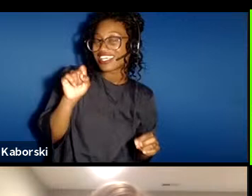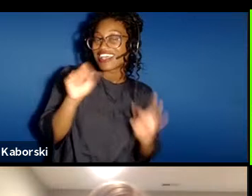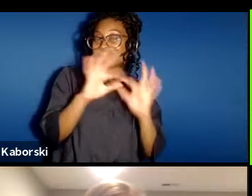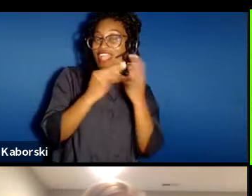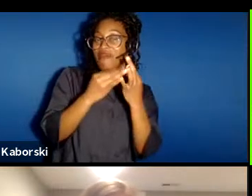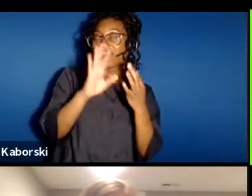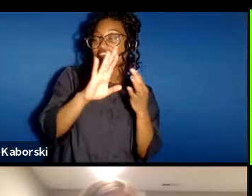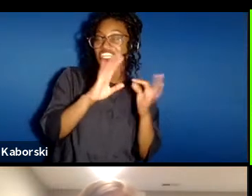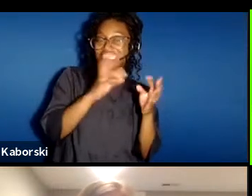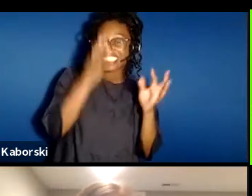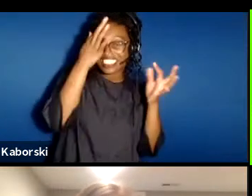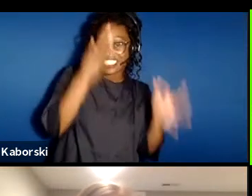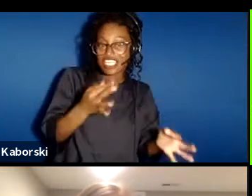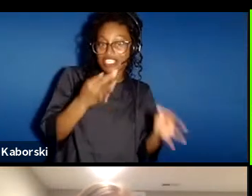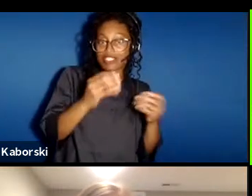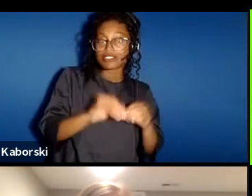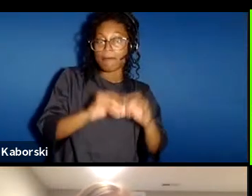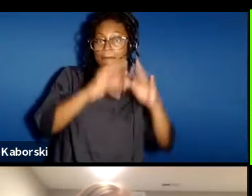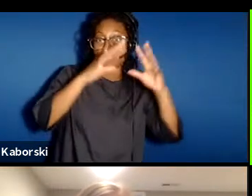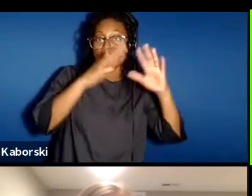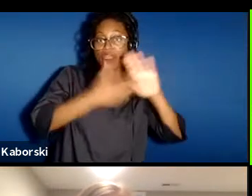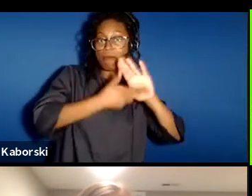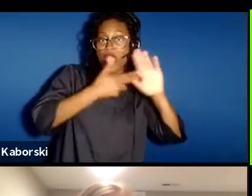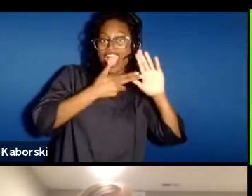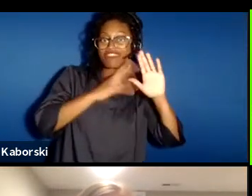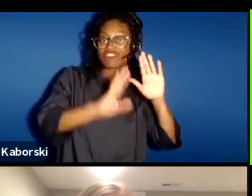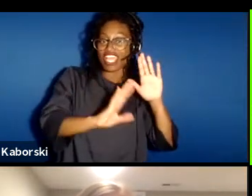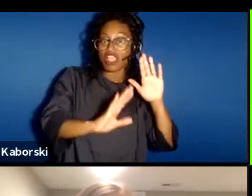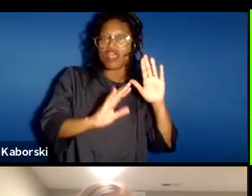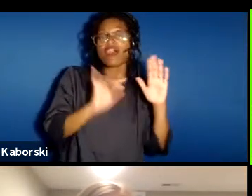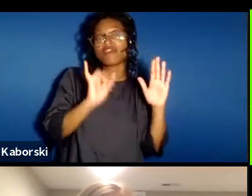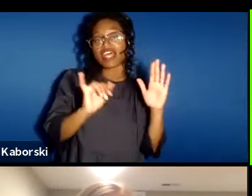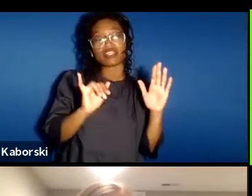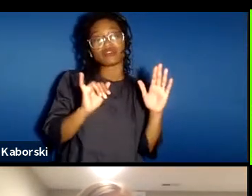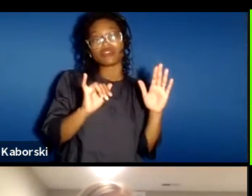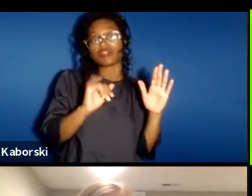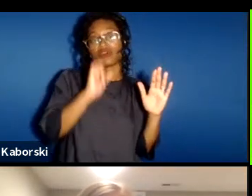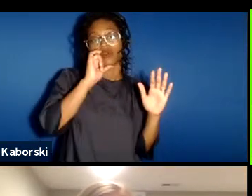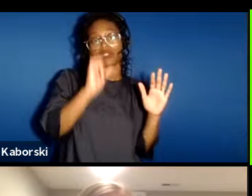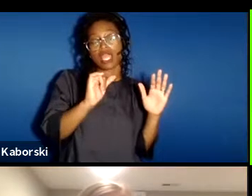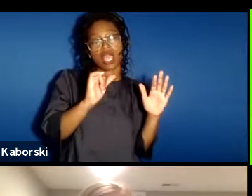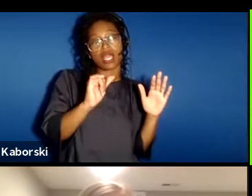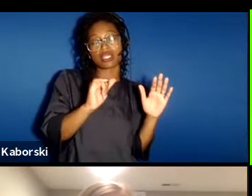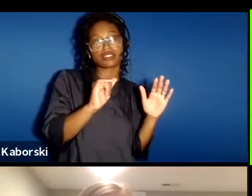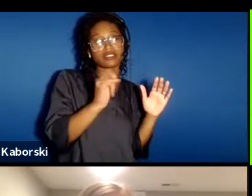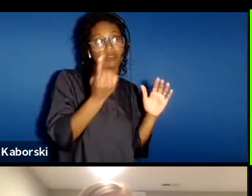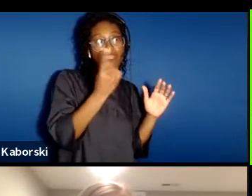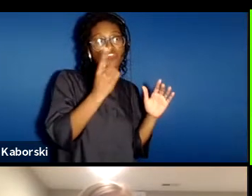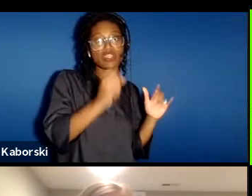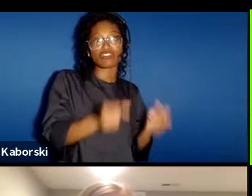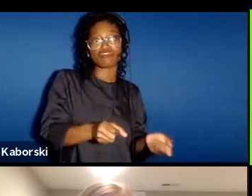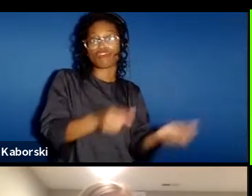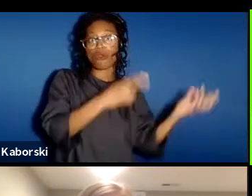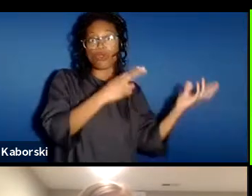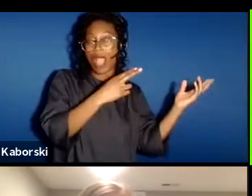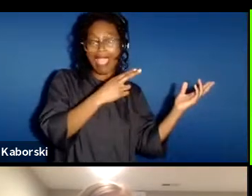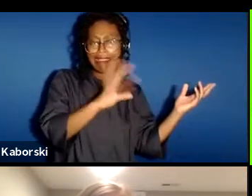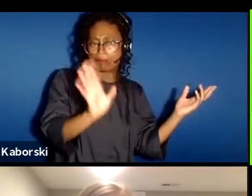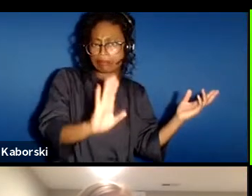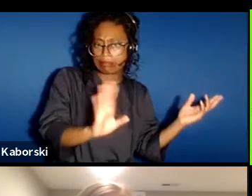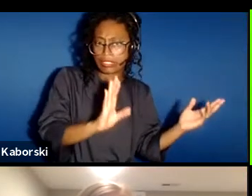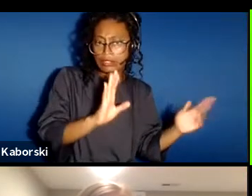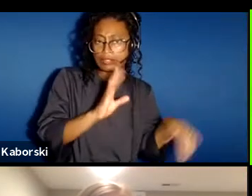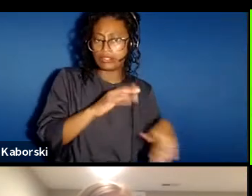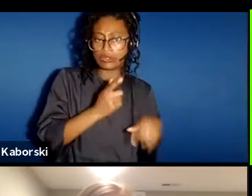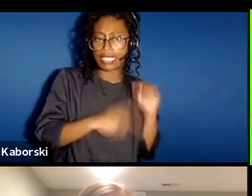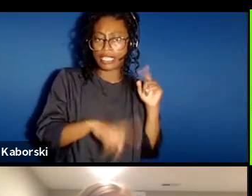decisions that they made to build the brand to what it was, would be very irresponsible to walk away from. And then, it's